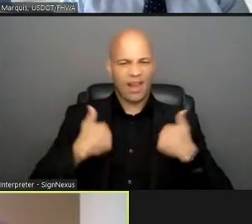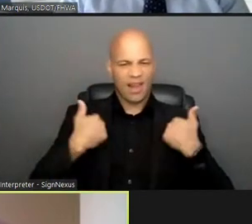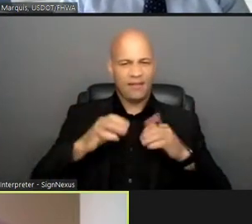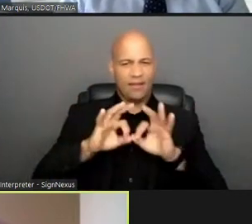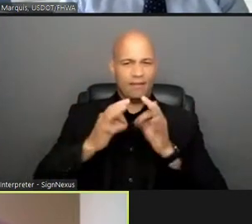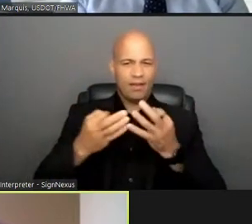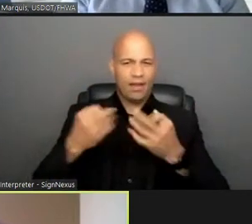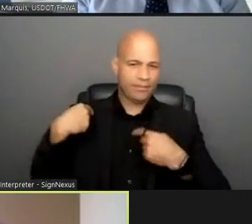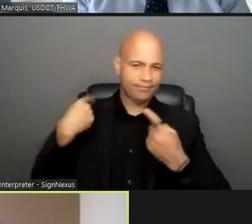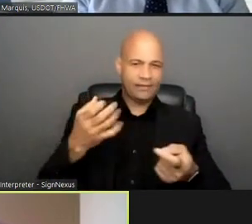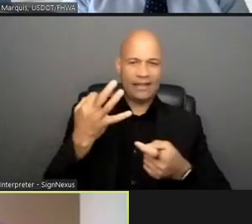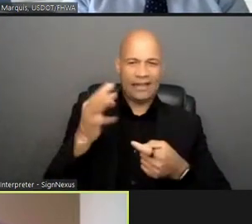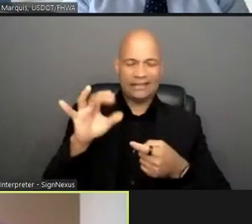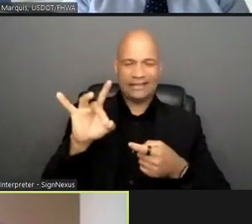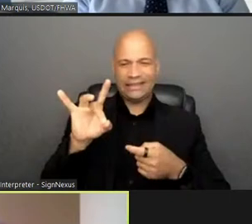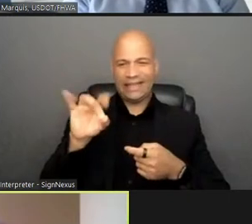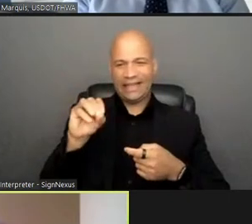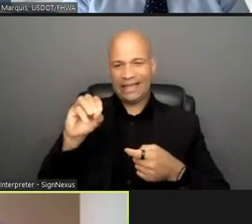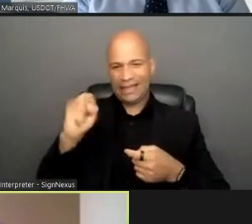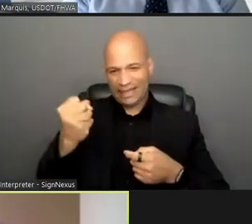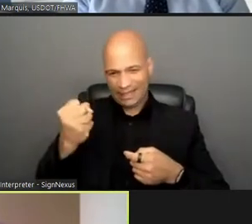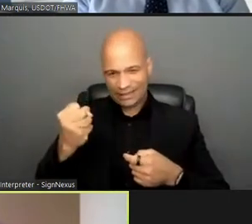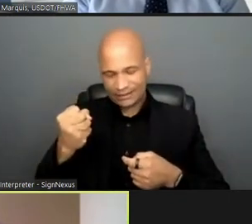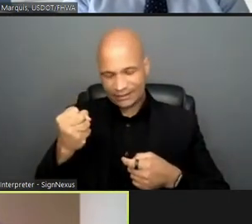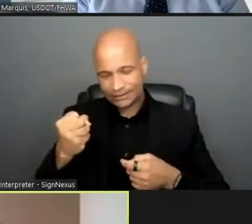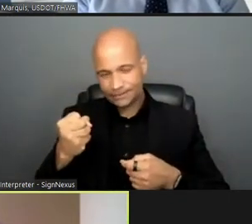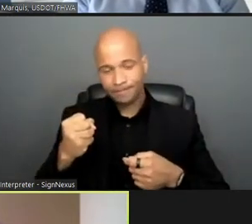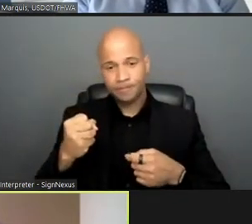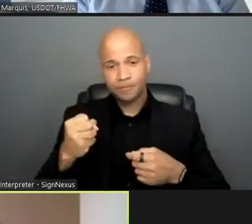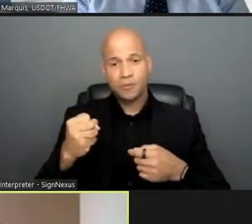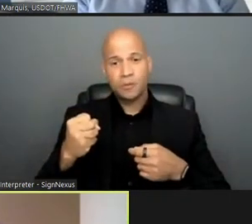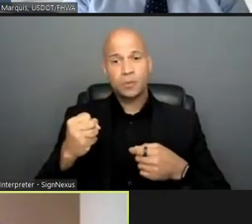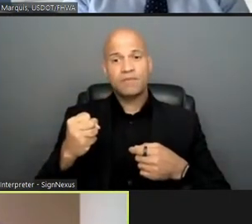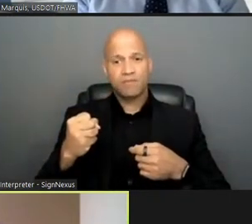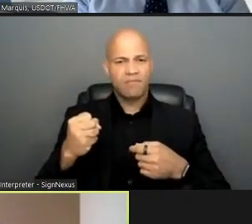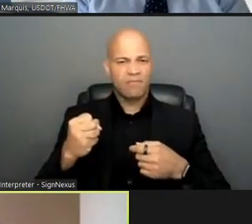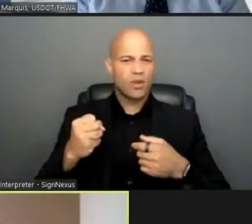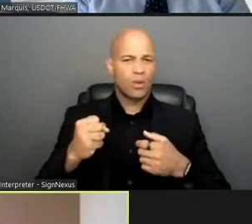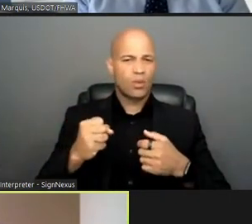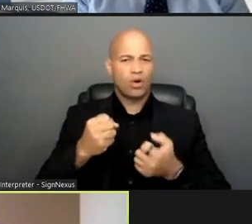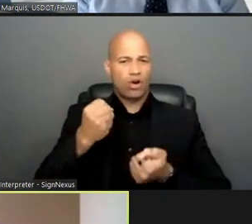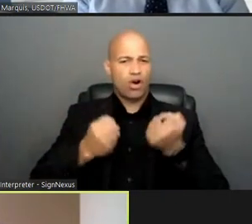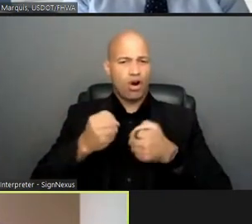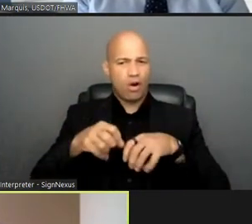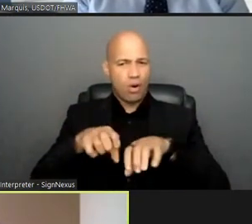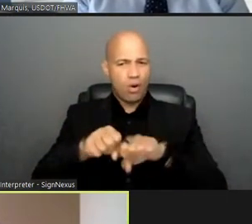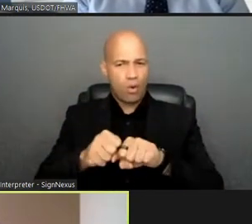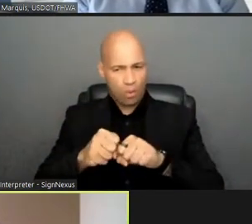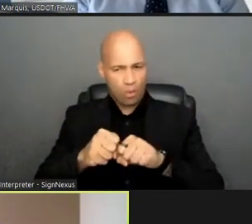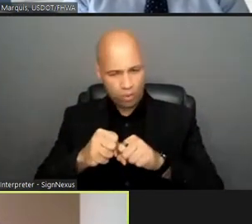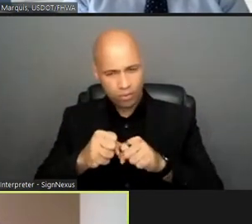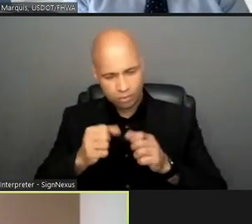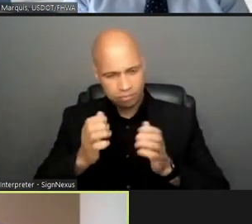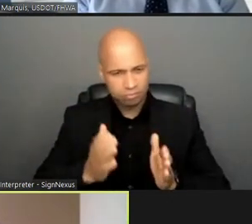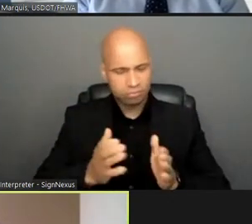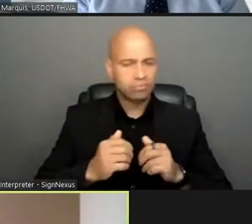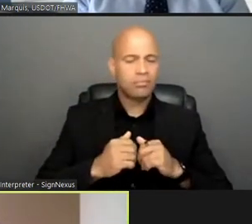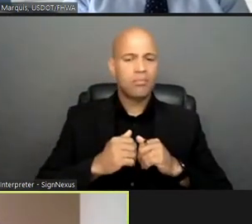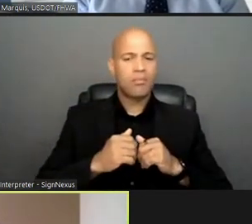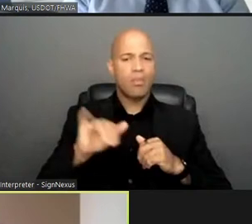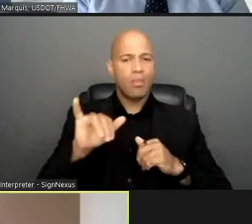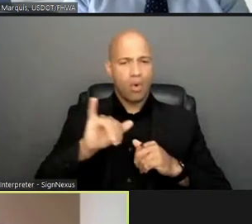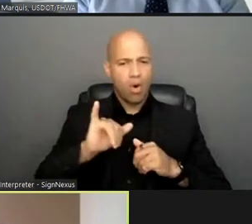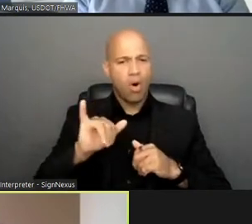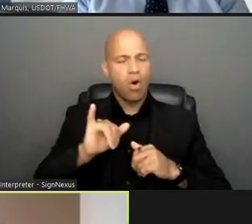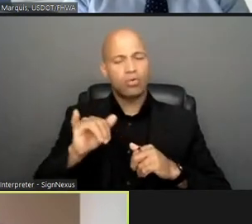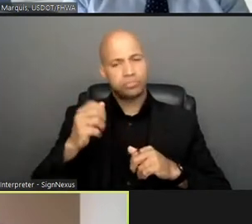1980s we frequently we are car owners uh we also are frequent users of